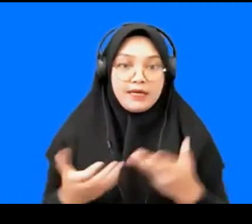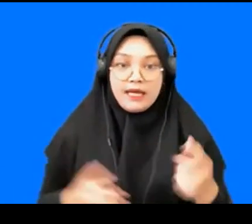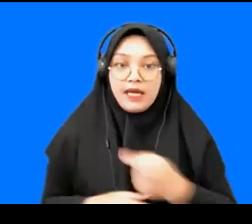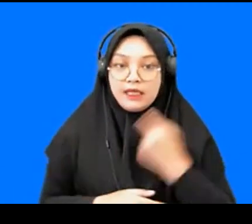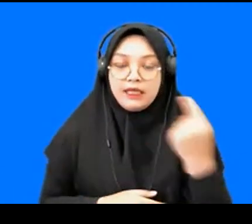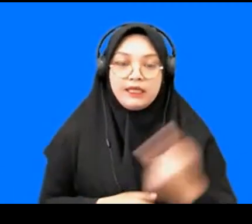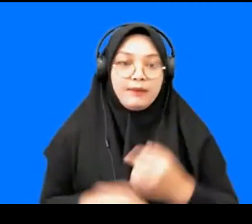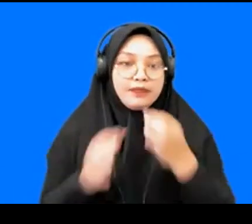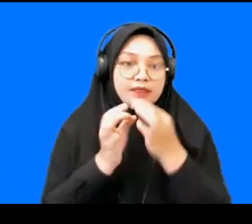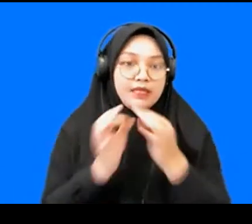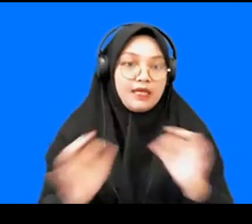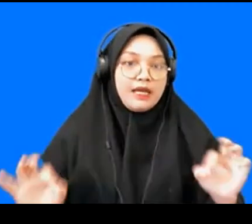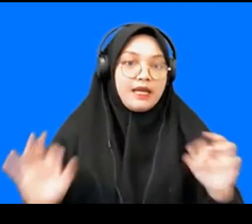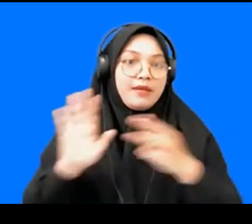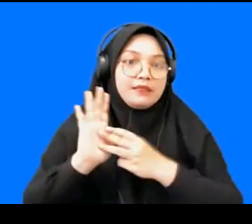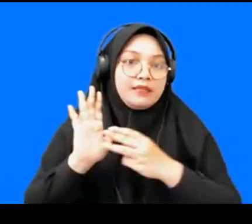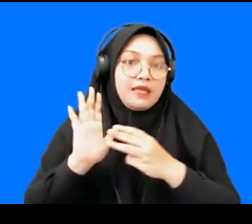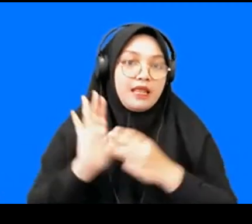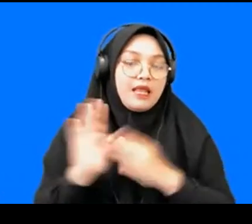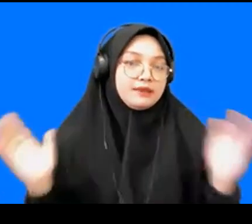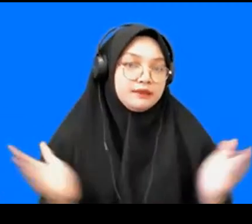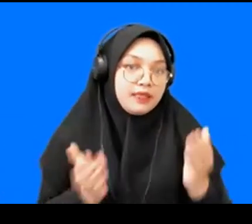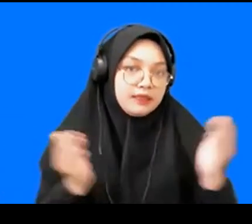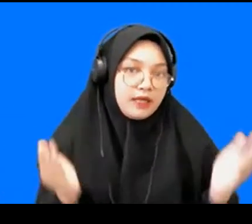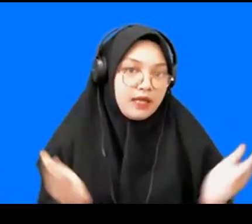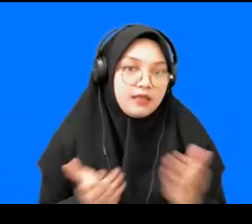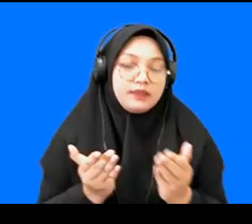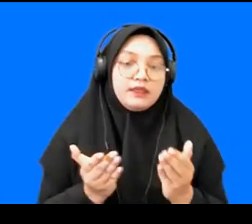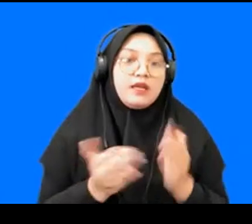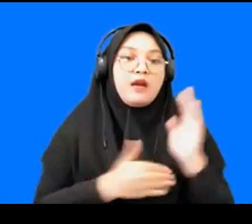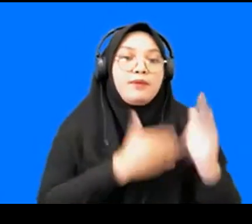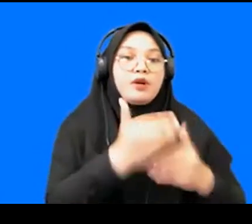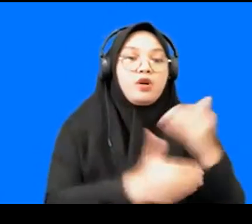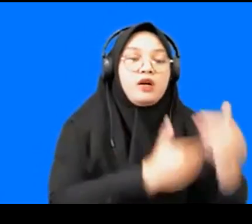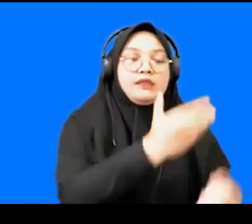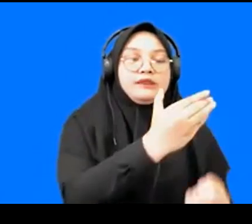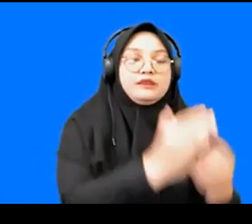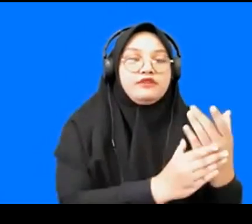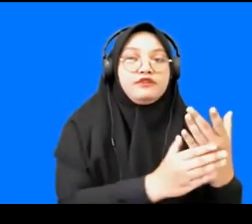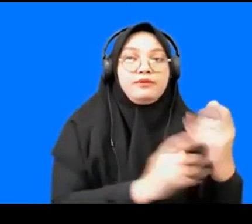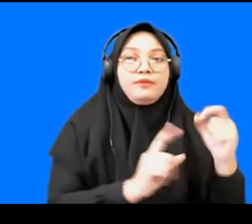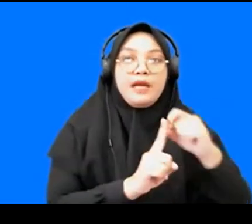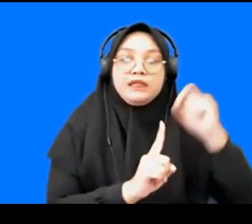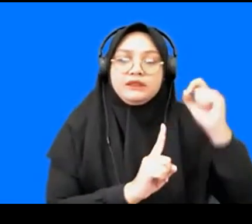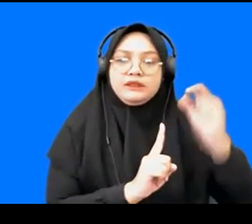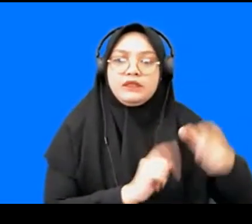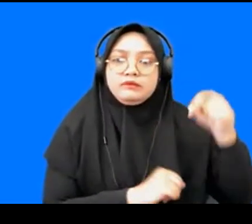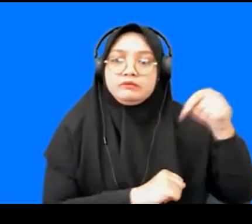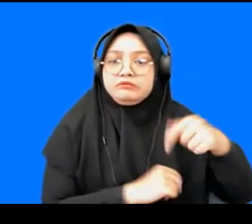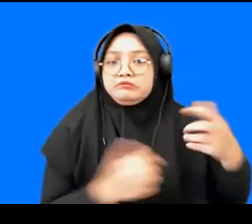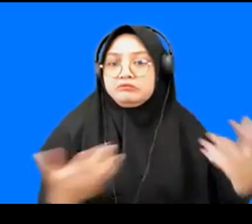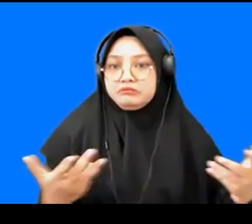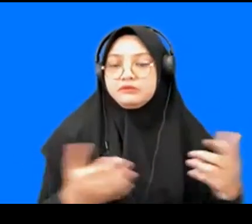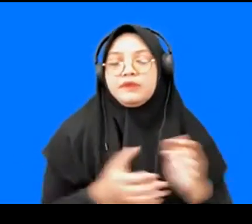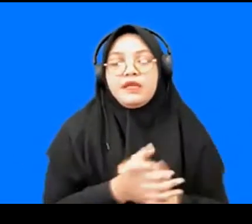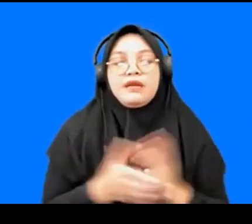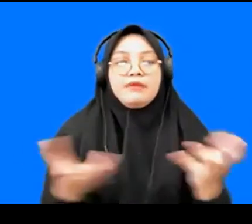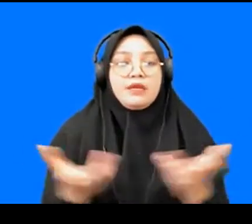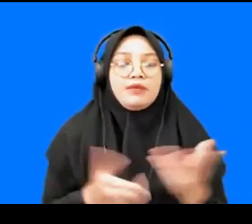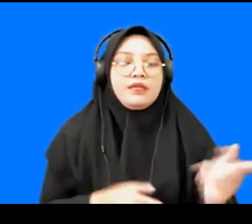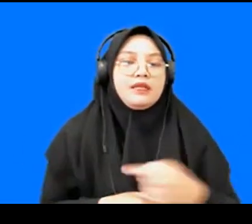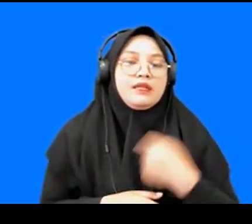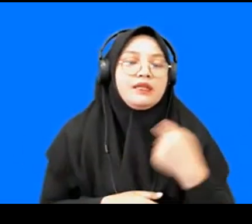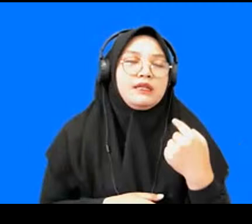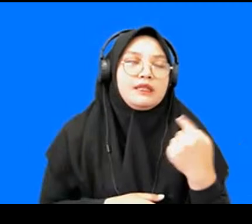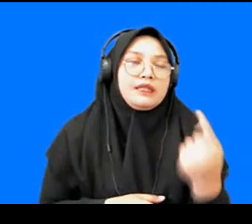progressive taxation, meaning you ask for more taxes from those who can actually afford. And this will also point